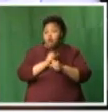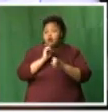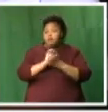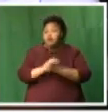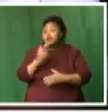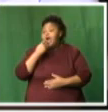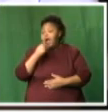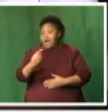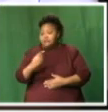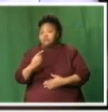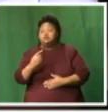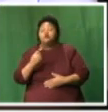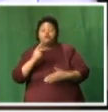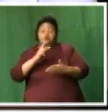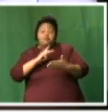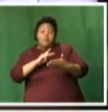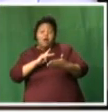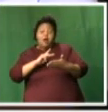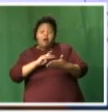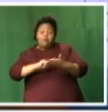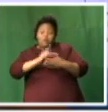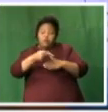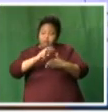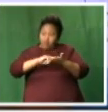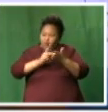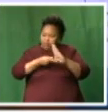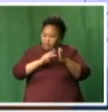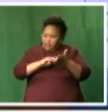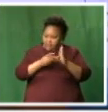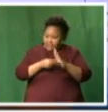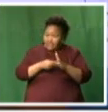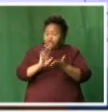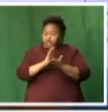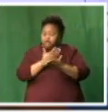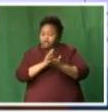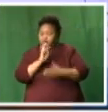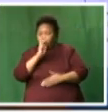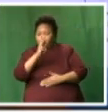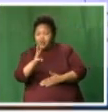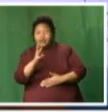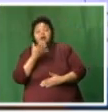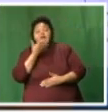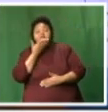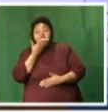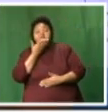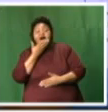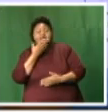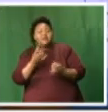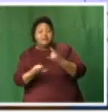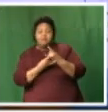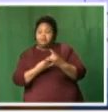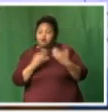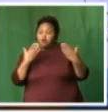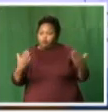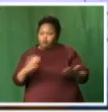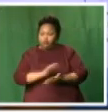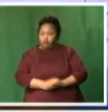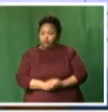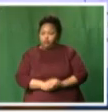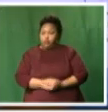lokutawumsita umntwana longumfana asakhula. We are expecting the boy child to grow up to be a